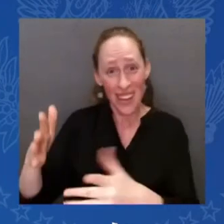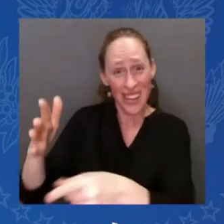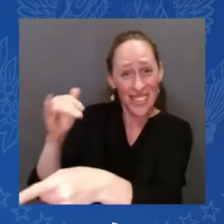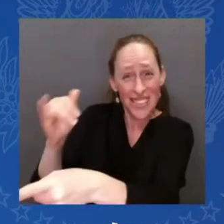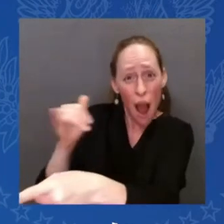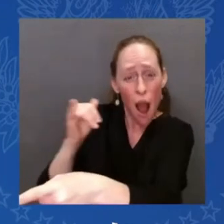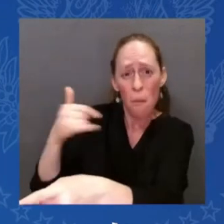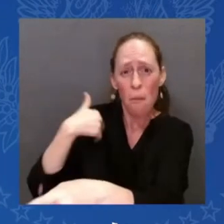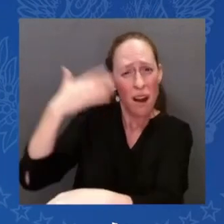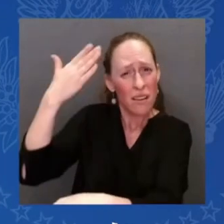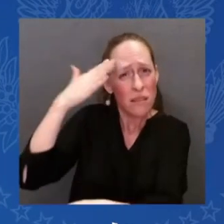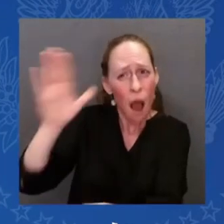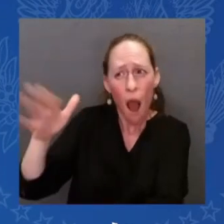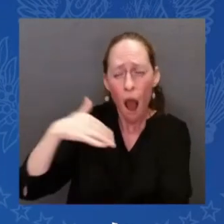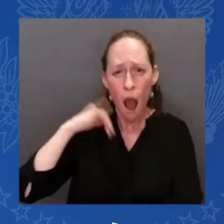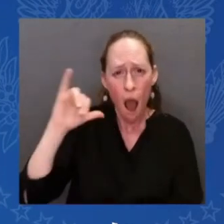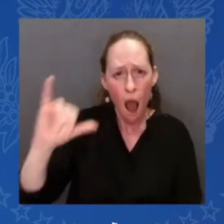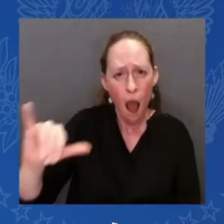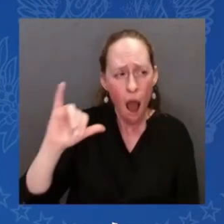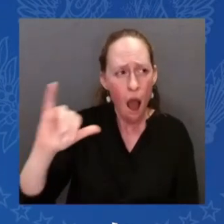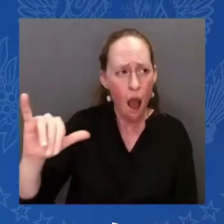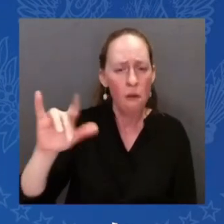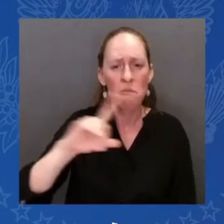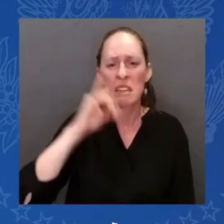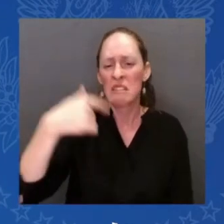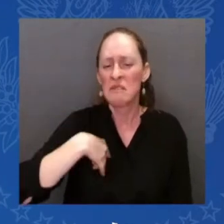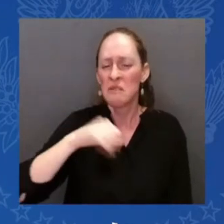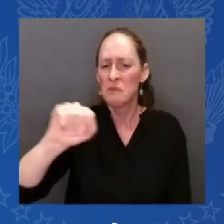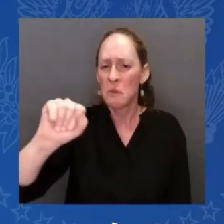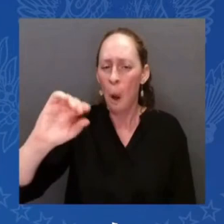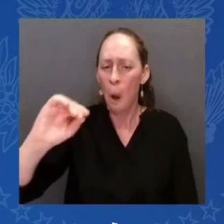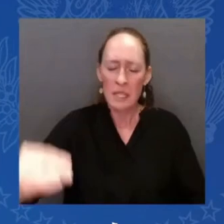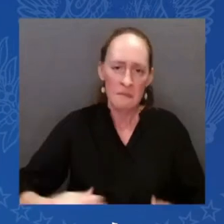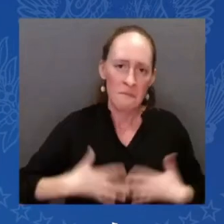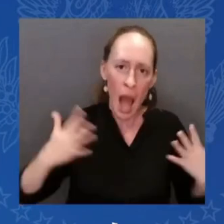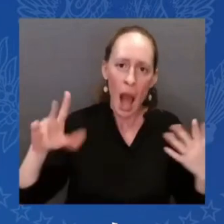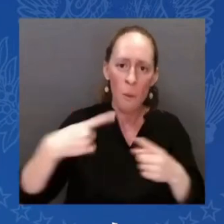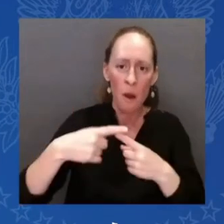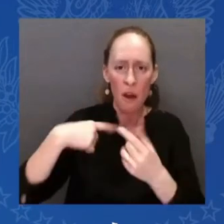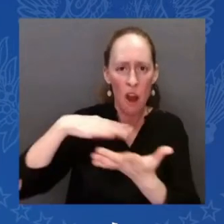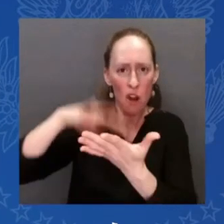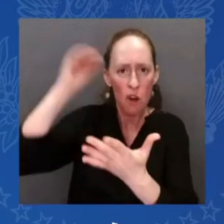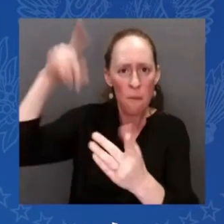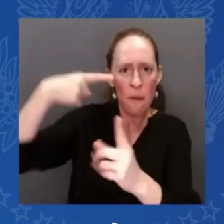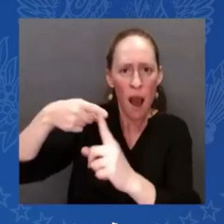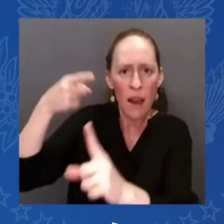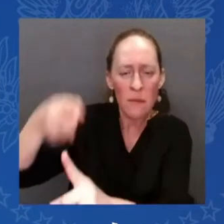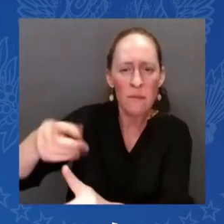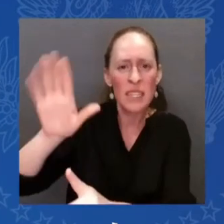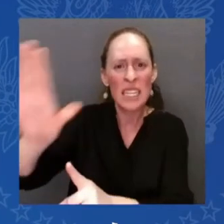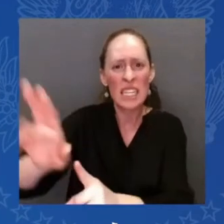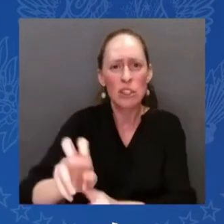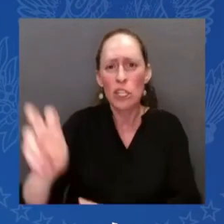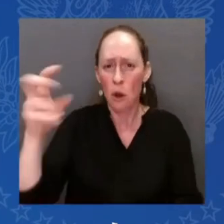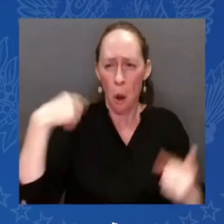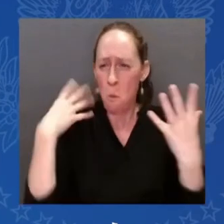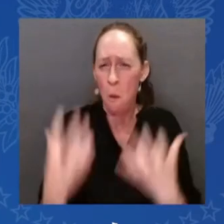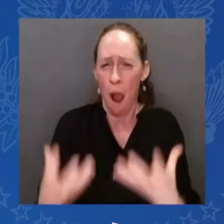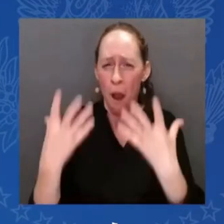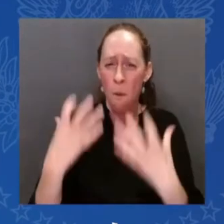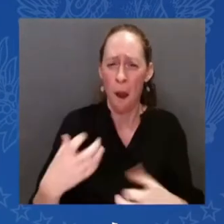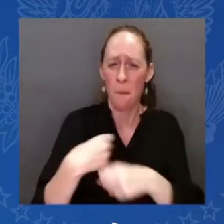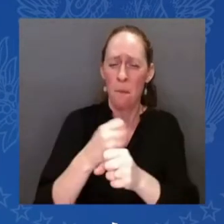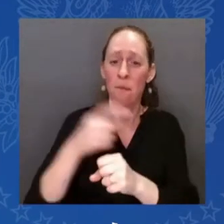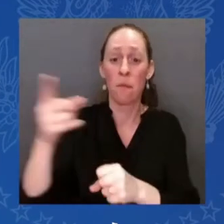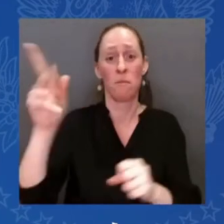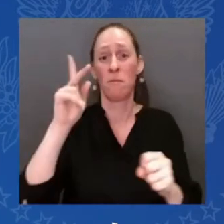I thought, I am Richard Montañez. I've been told no. I've been told ideas don't come from people like you. You're a woman, maybe you shouldn't